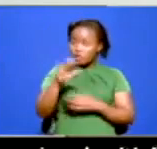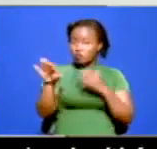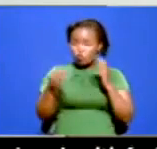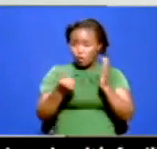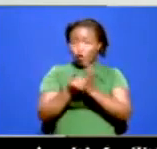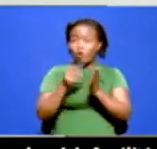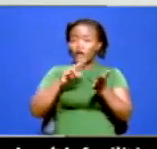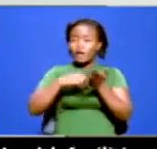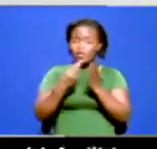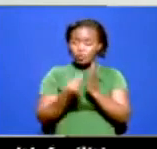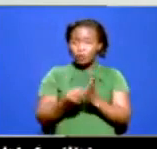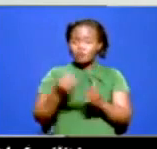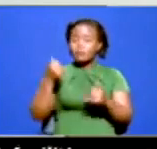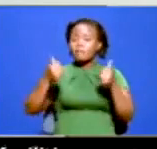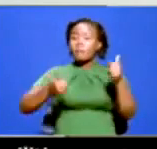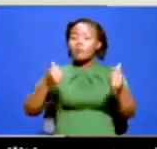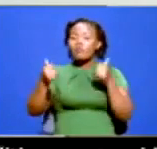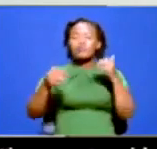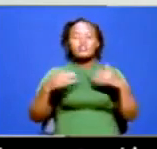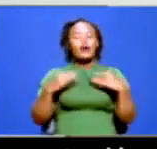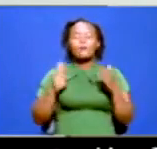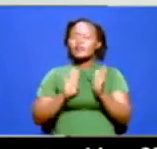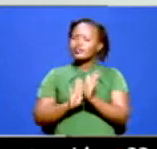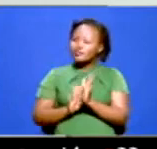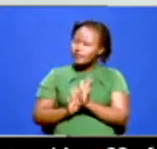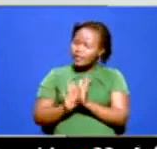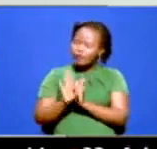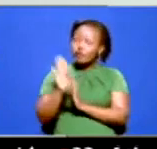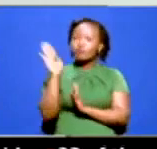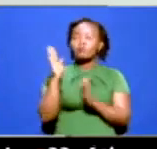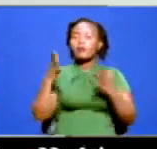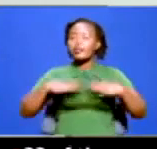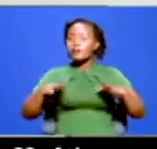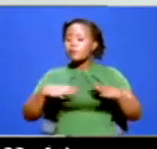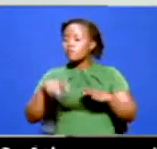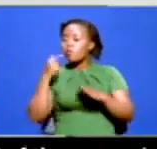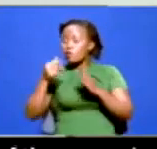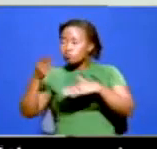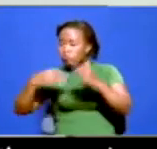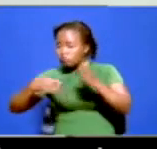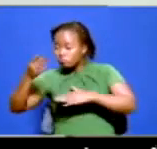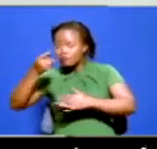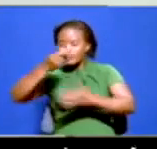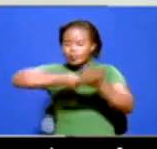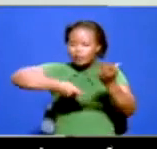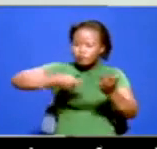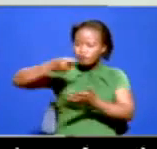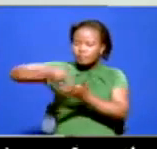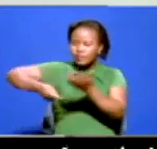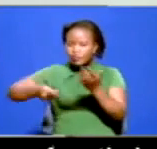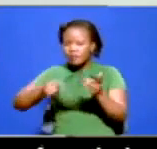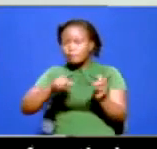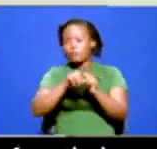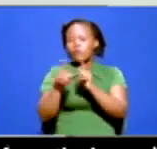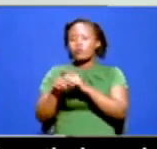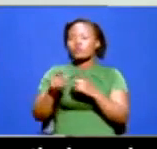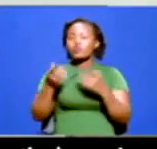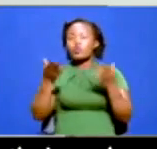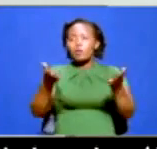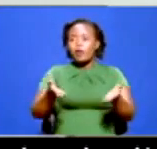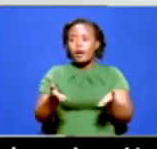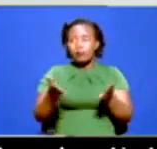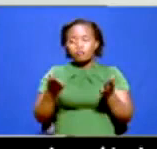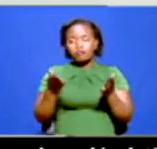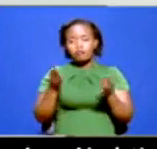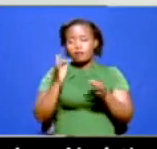has been developed by the taxpayer like yourself. And therefore, there is a sense, therefore, that if